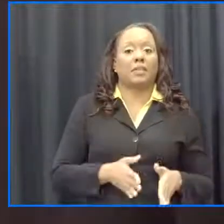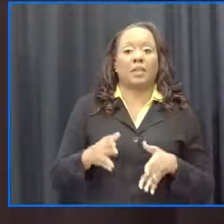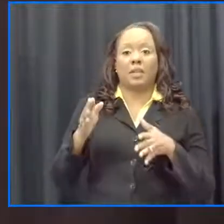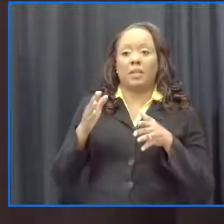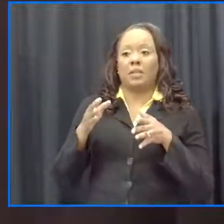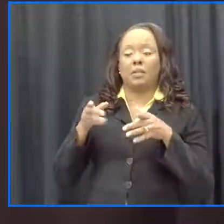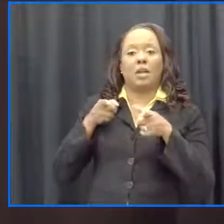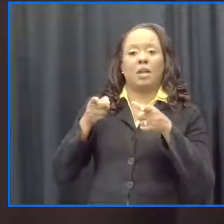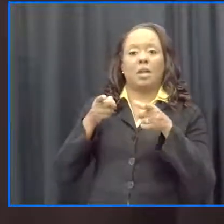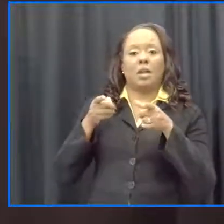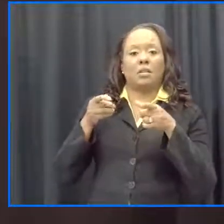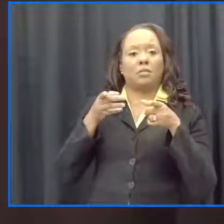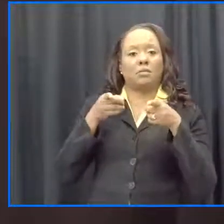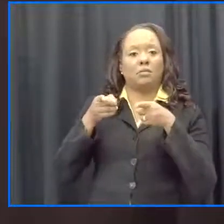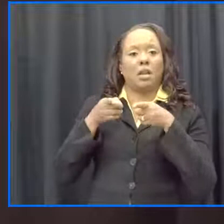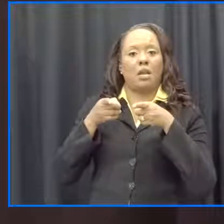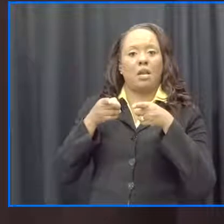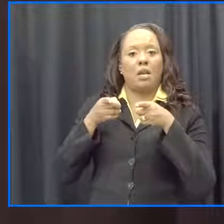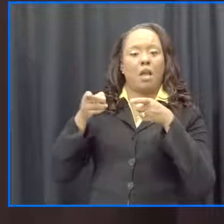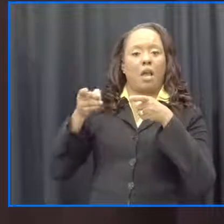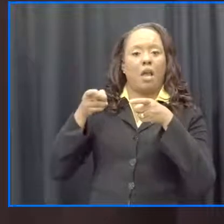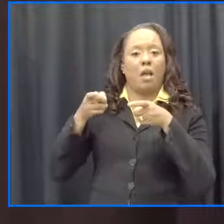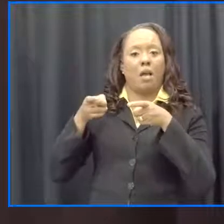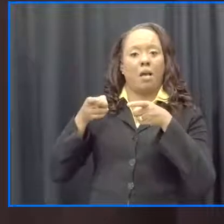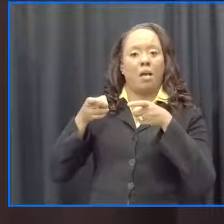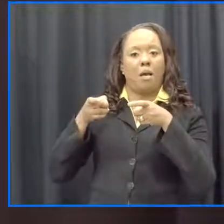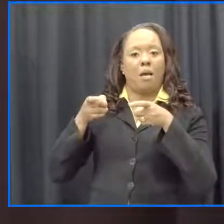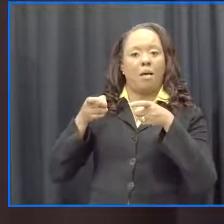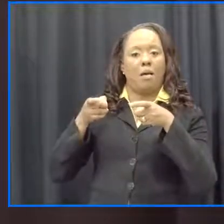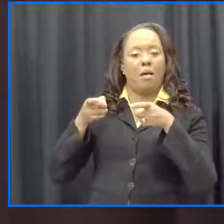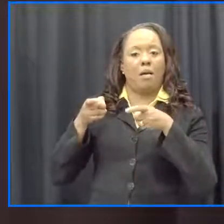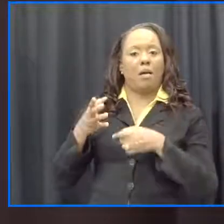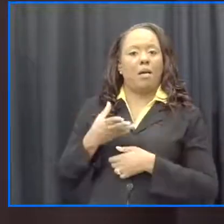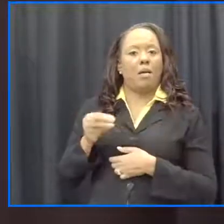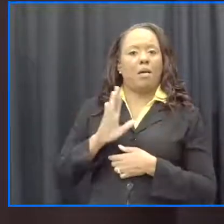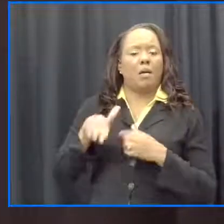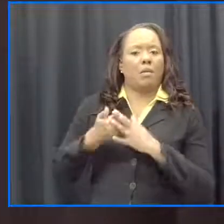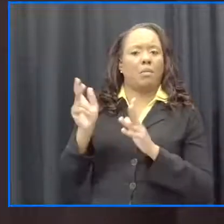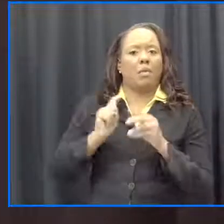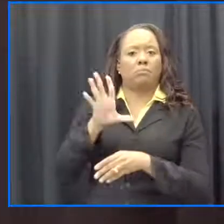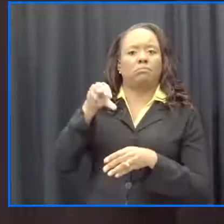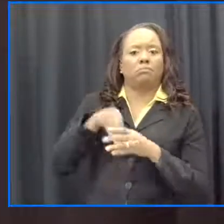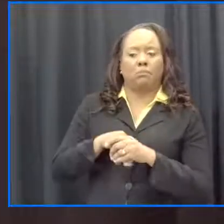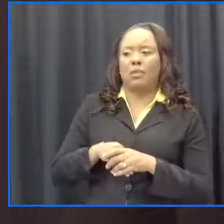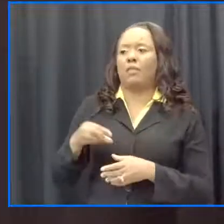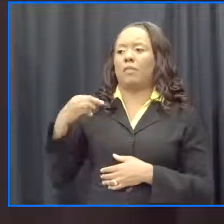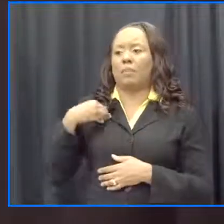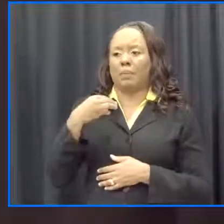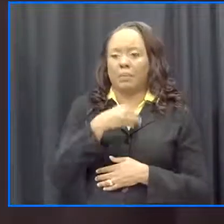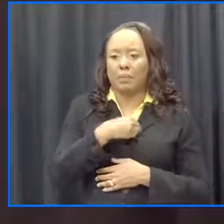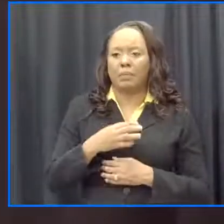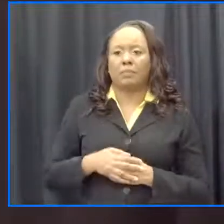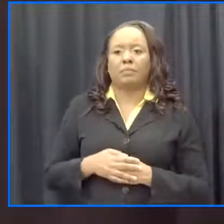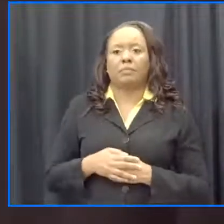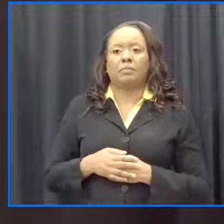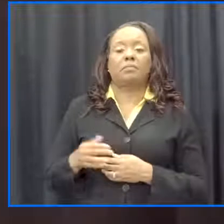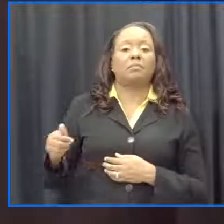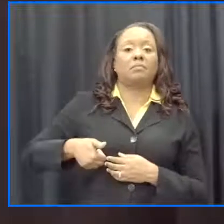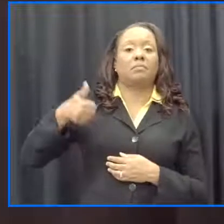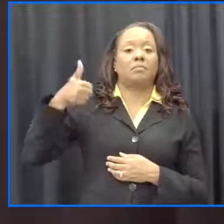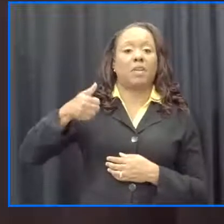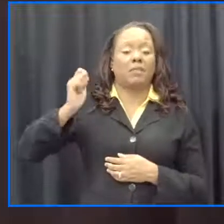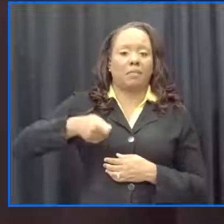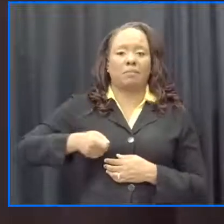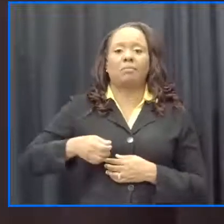Director General Atkins and other members of the public service, Mr. Chairman and your members, Mr. Justice